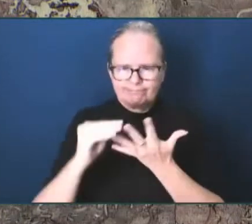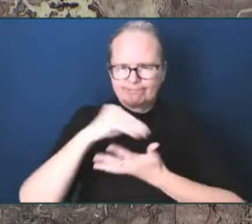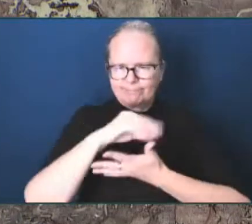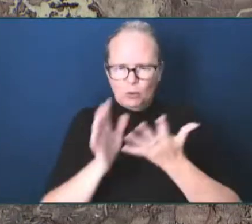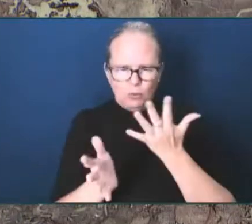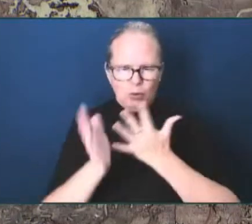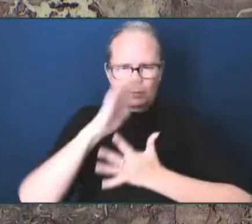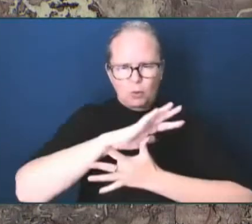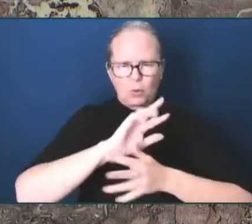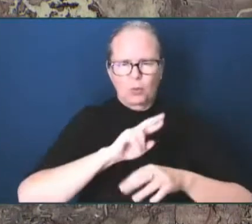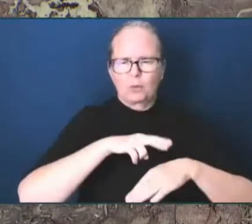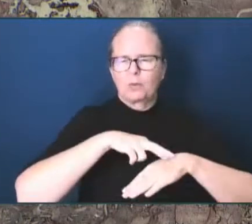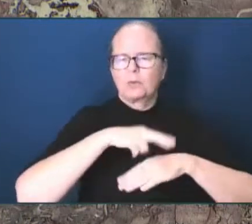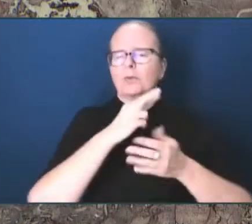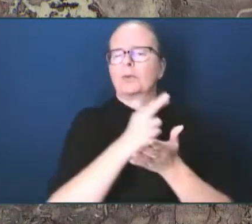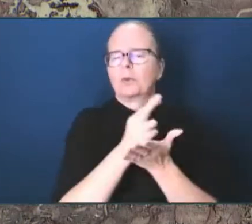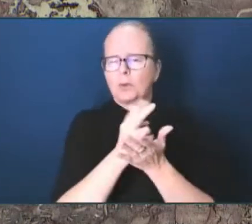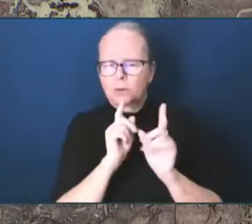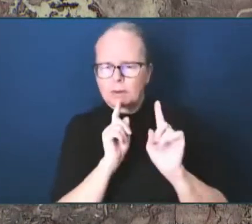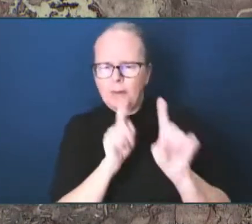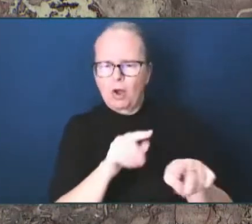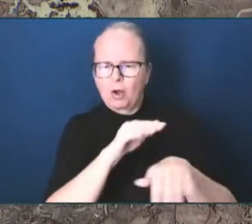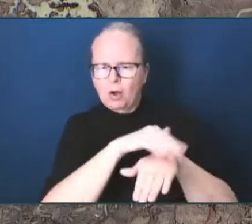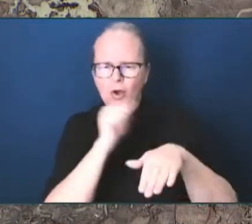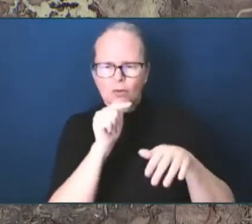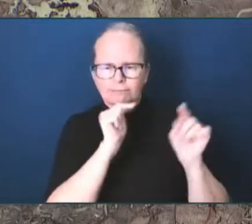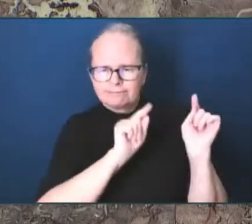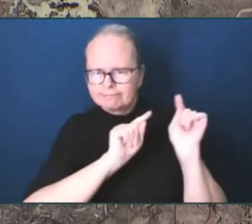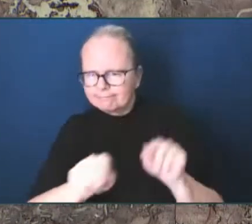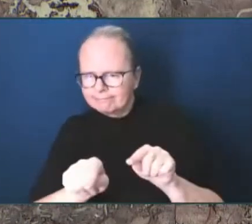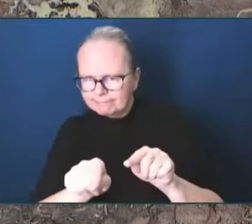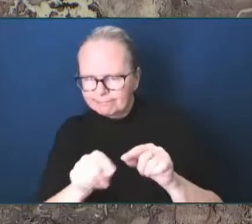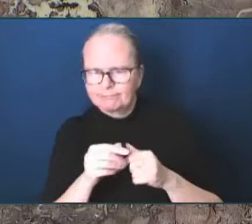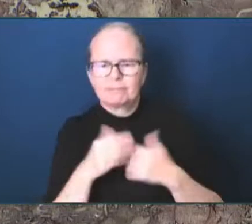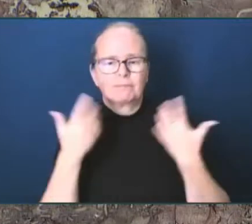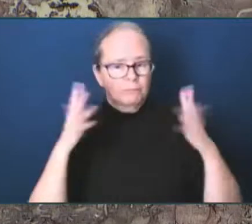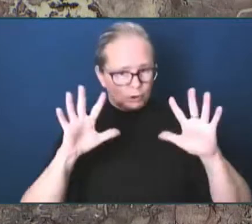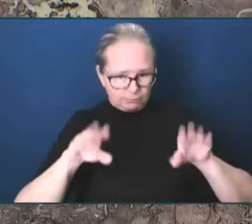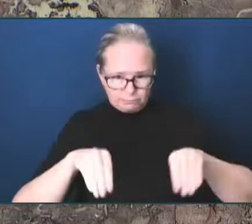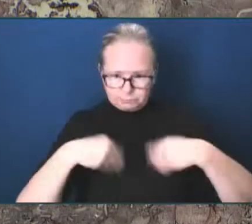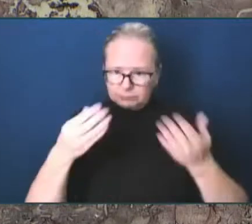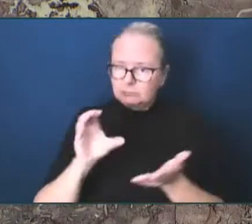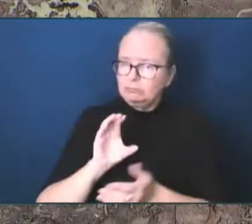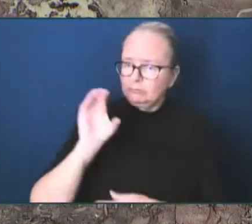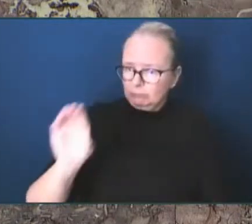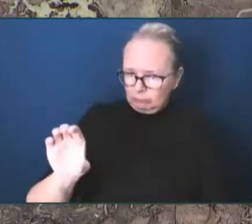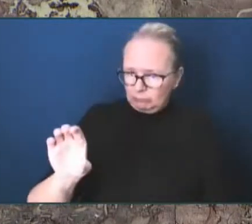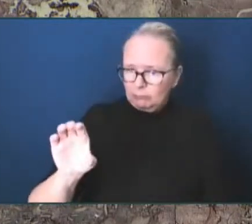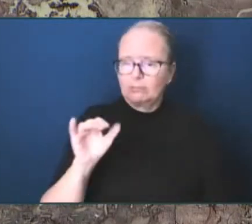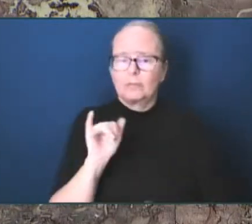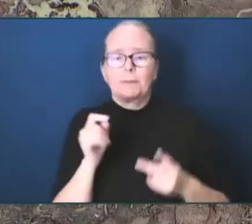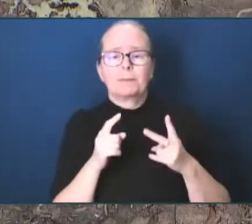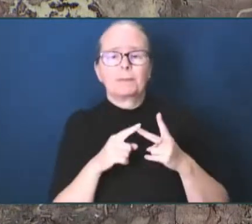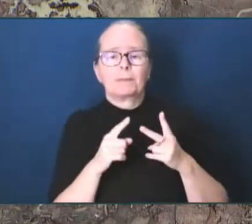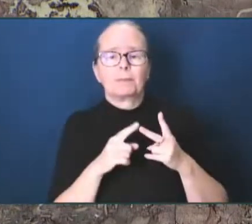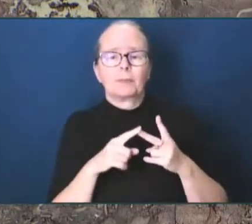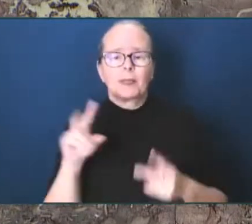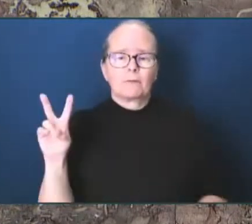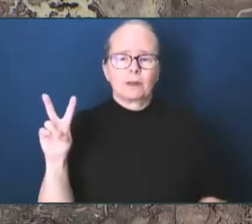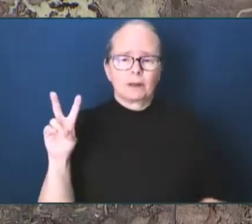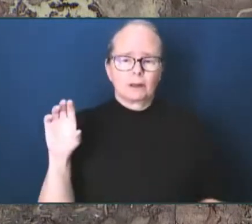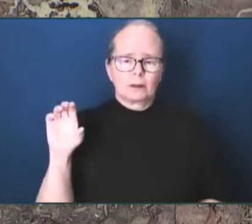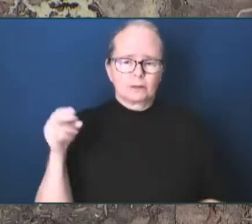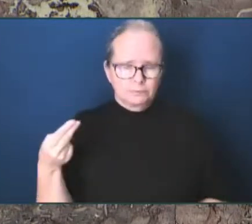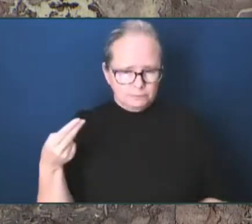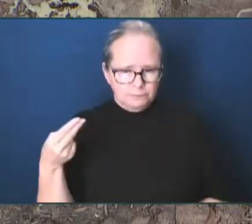also, through my ministry, provided Vancouver Coastal Health temporary funding to create an urgent mobile response service in the